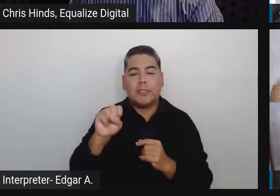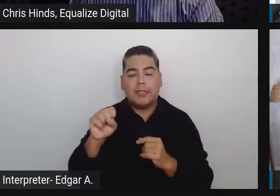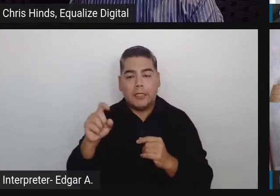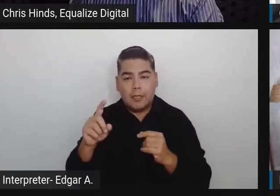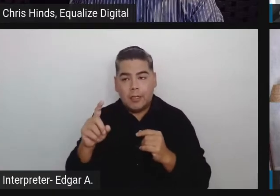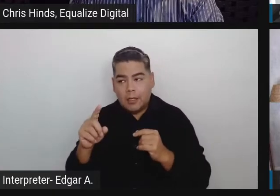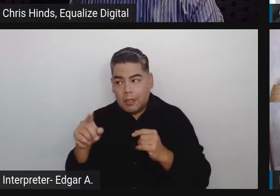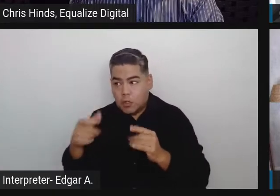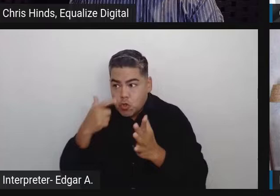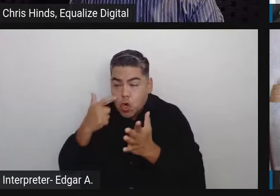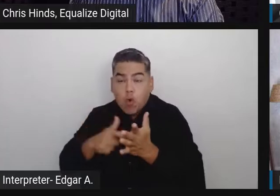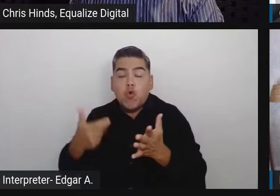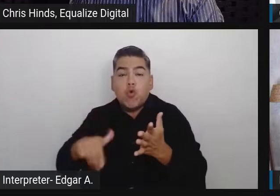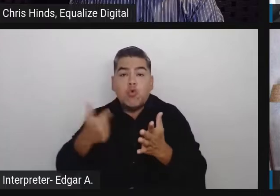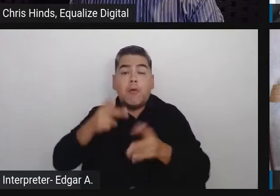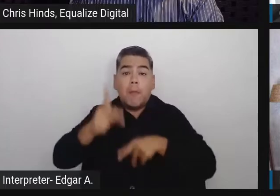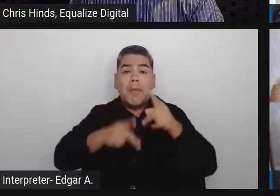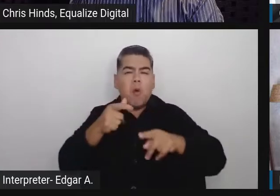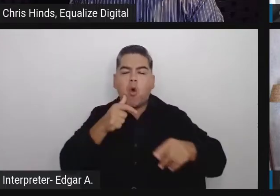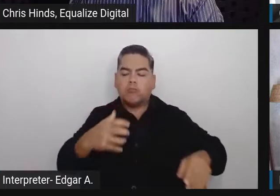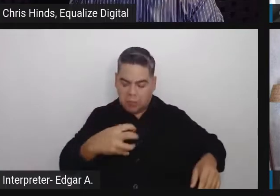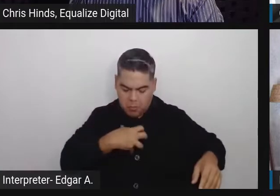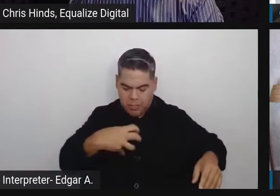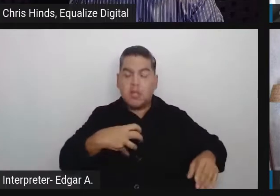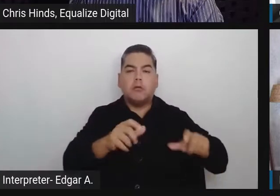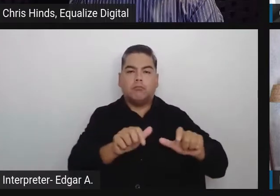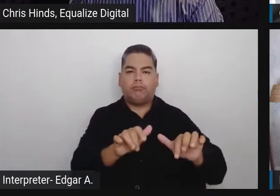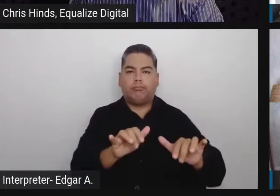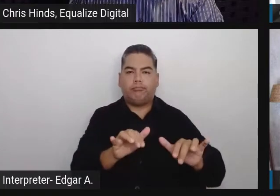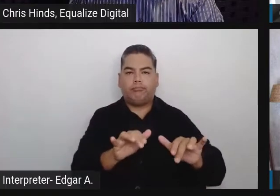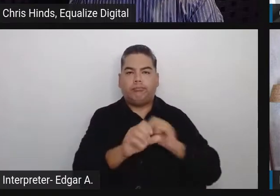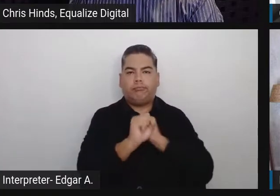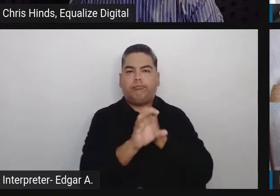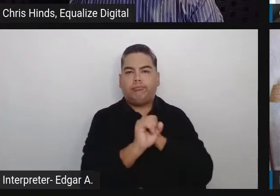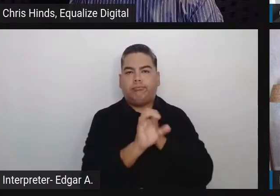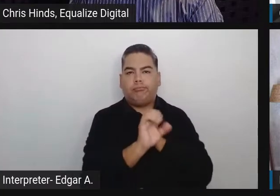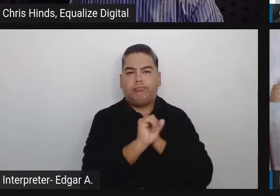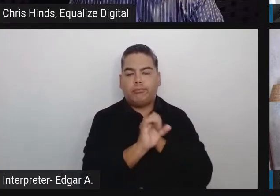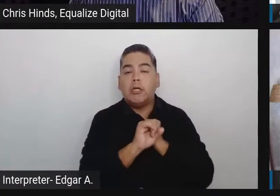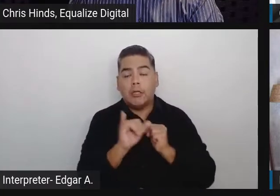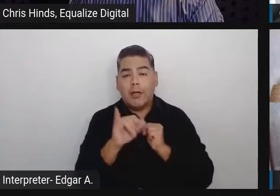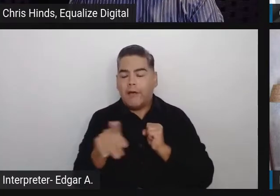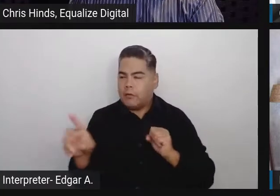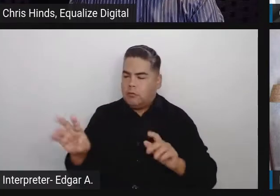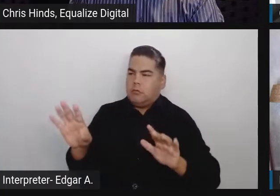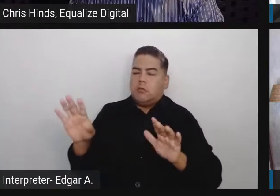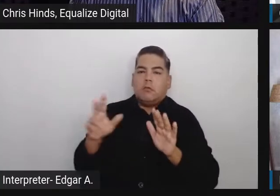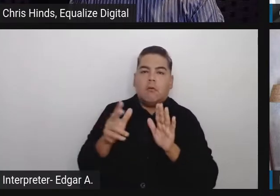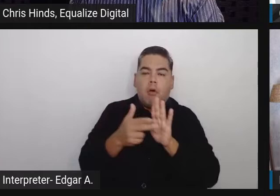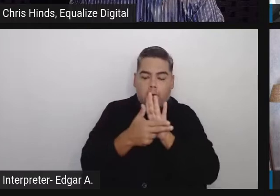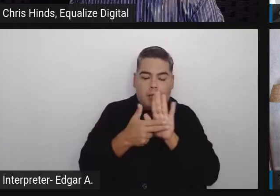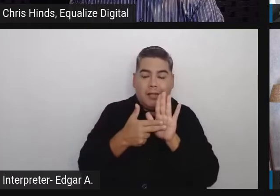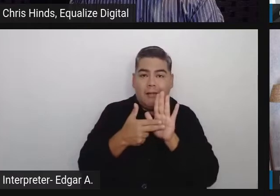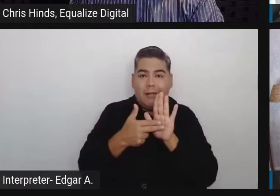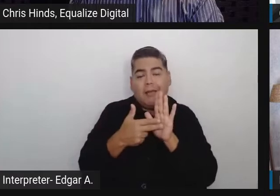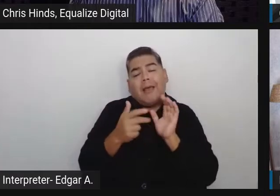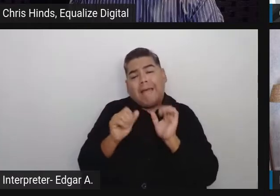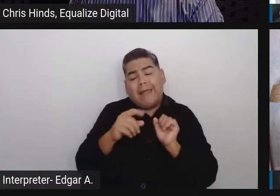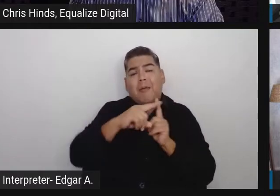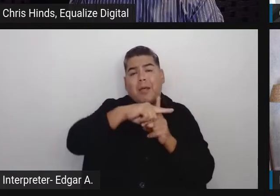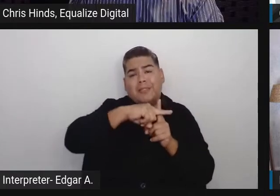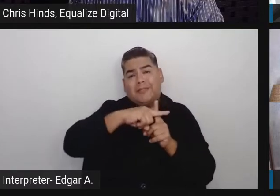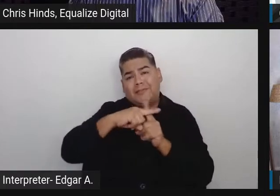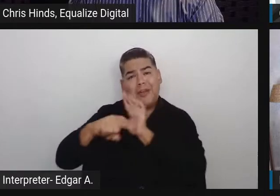so definitely that's going to affect a brand's reputation in a positive or a negative manner, if their site is accessible or